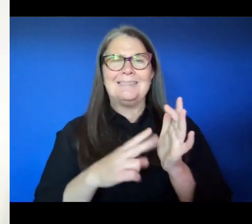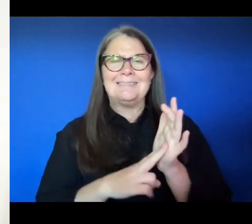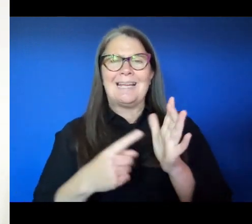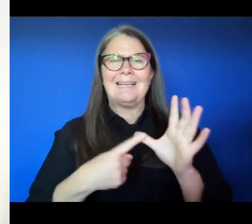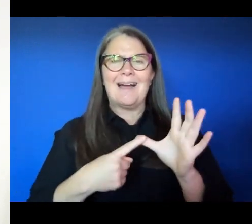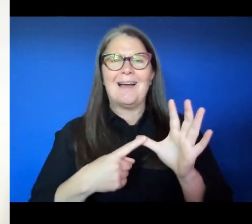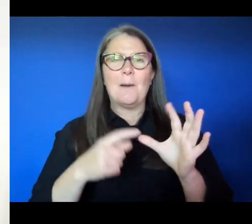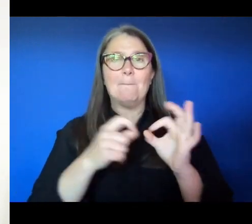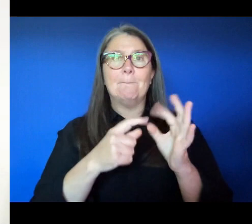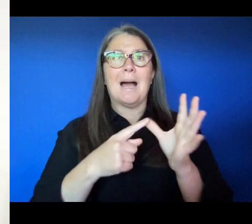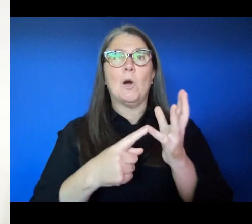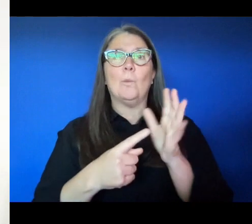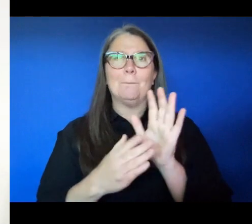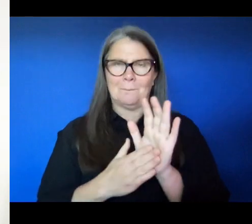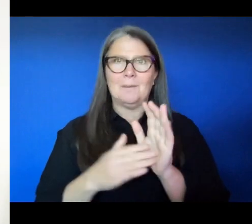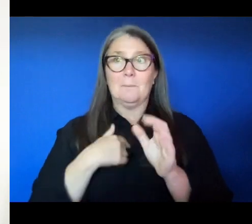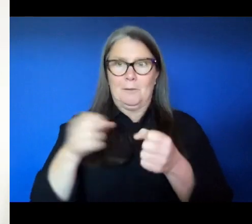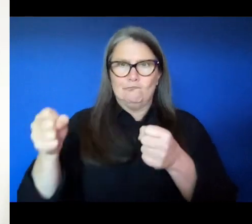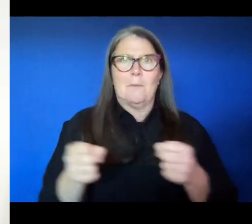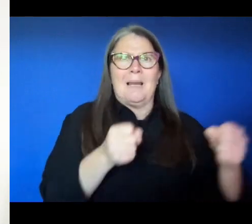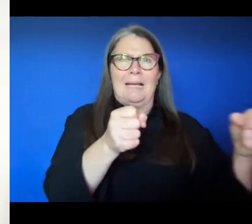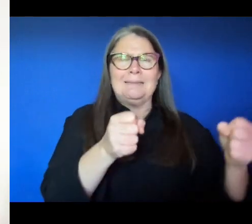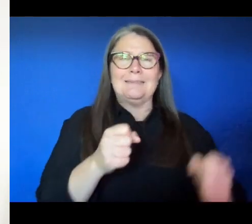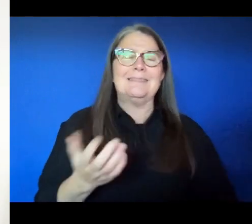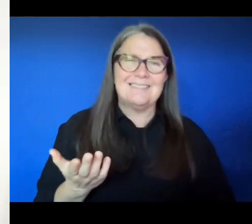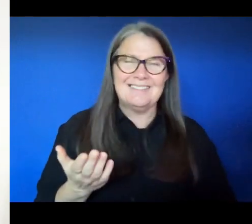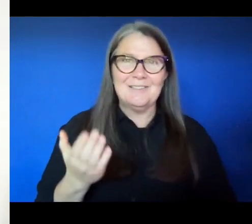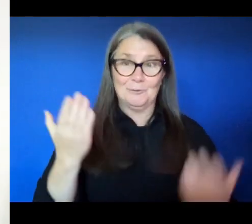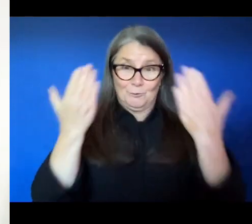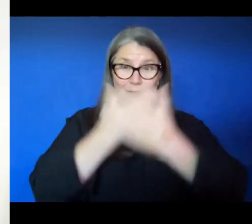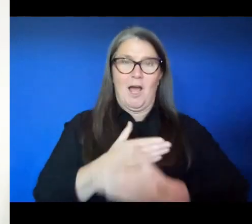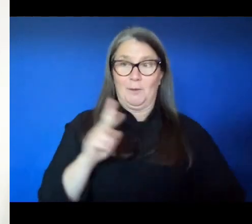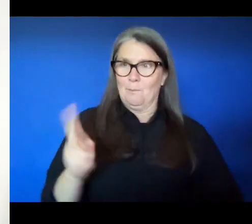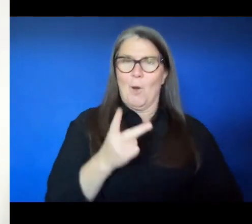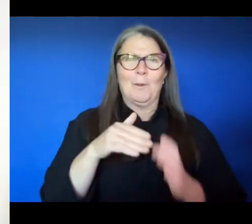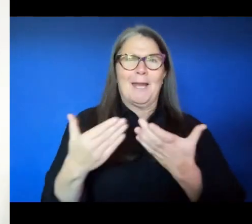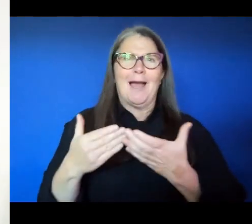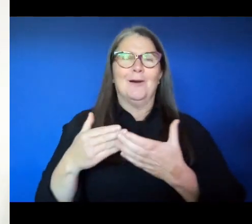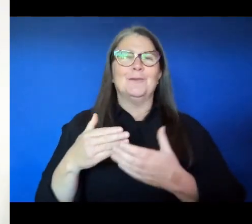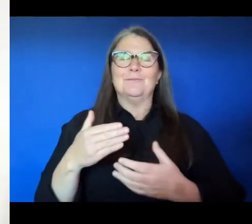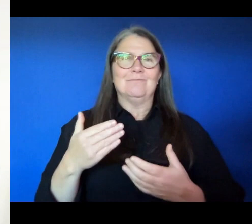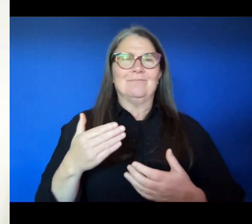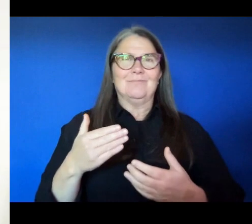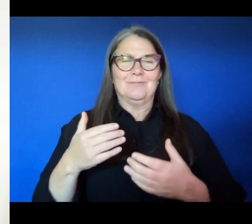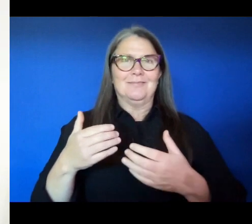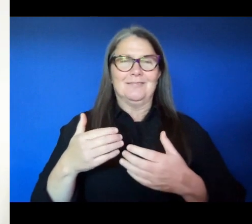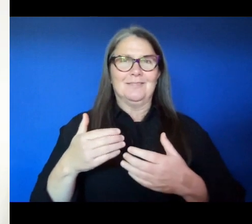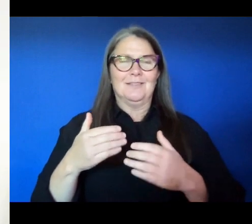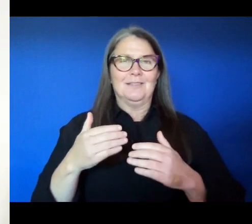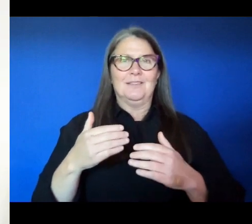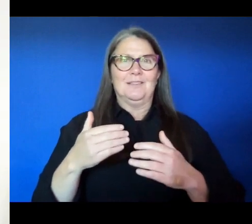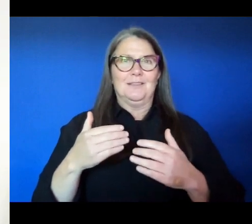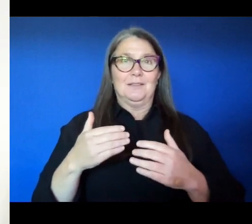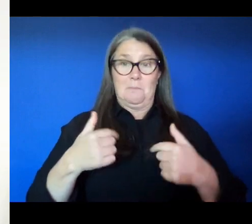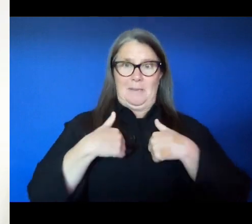tonight, strangely we're both remote, is travelling over to Venice at the moment, but thank you, Tina, who has been over